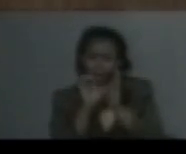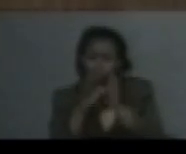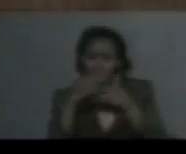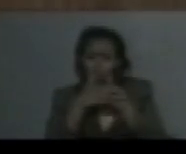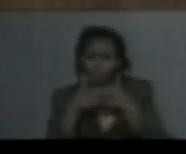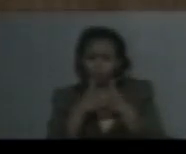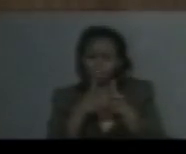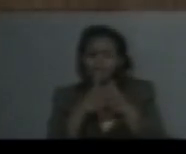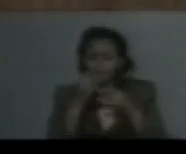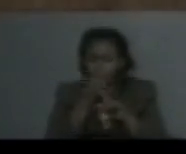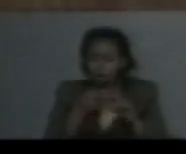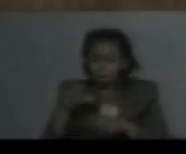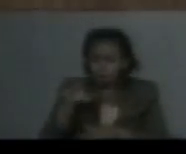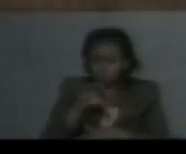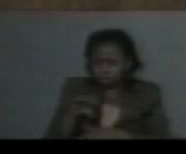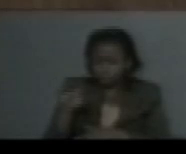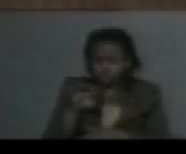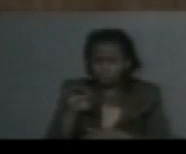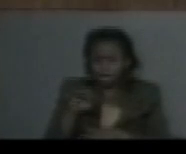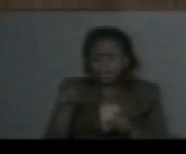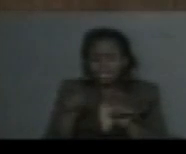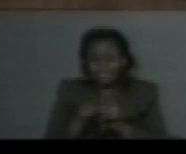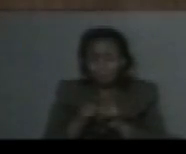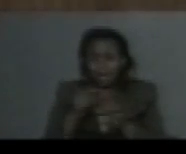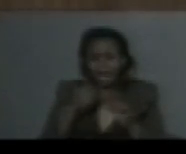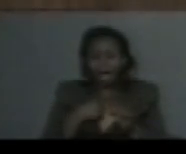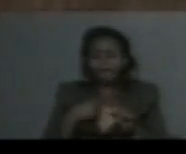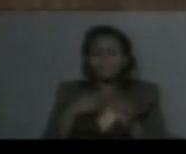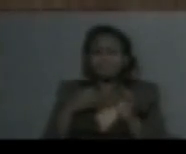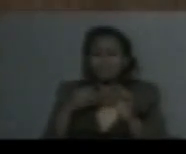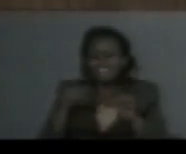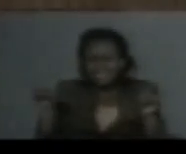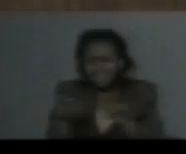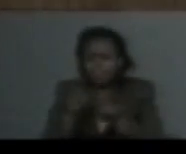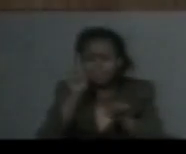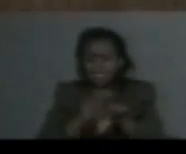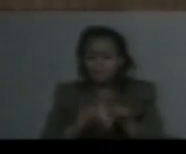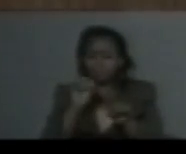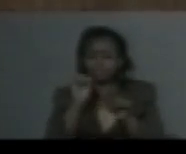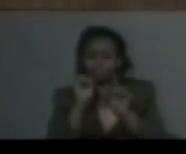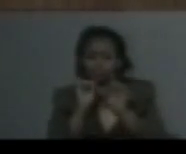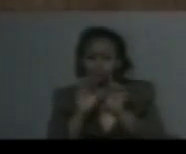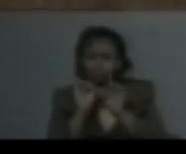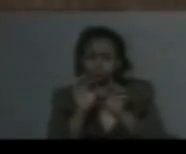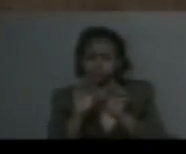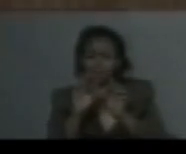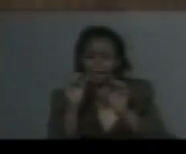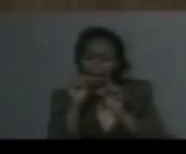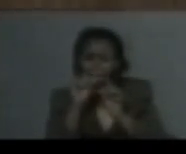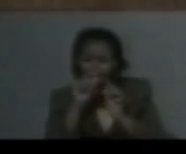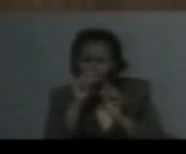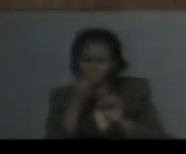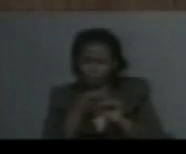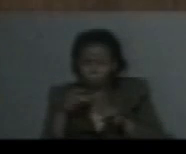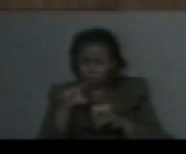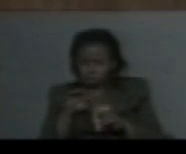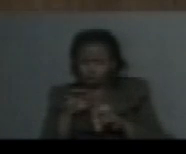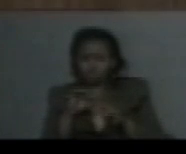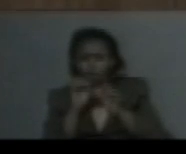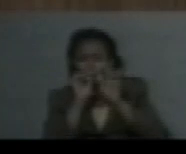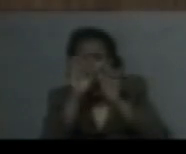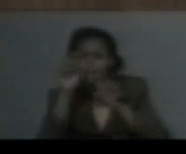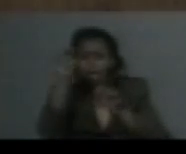constituencies, secure simultaneous transmission of individual polling station level data to the National Tallying